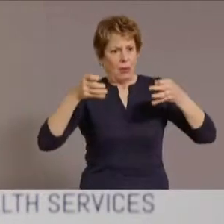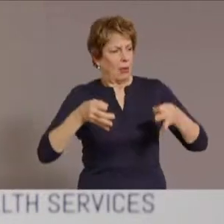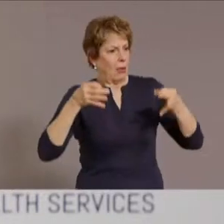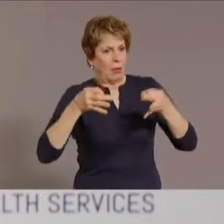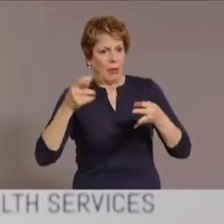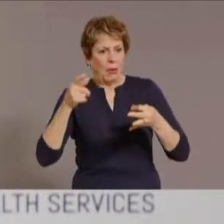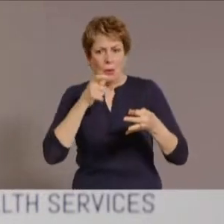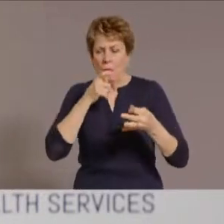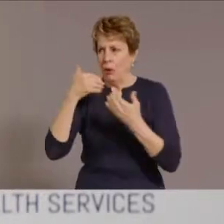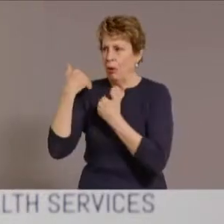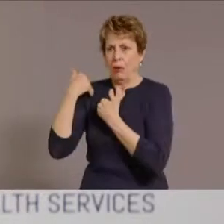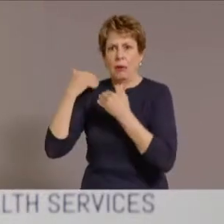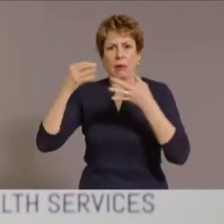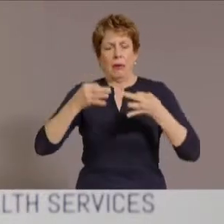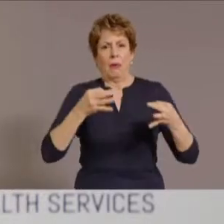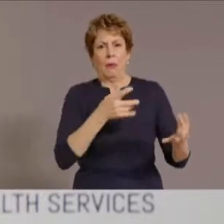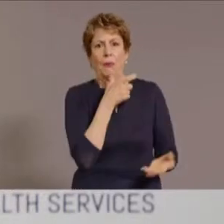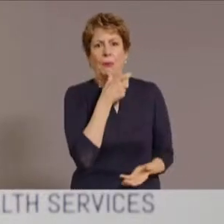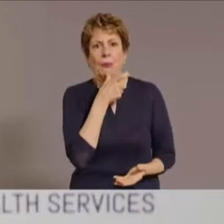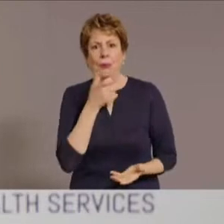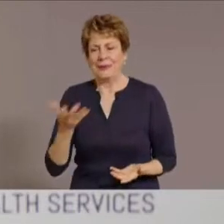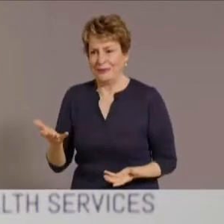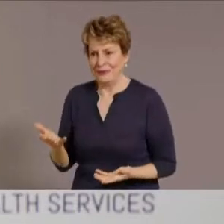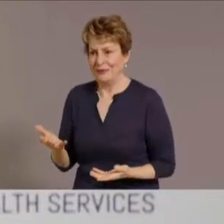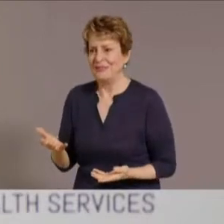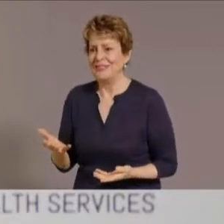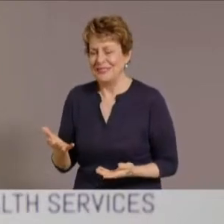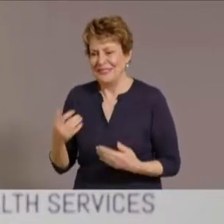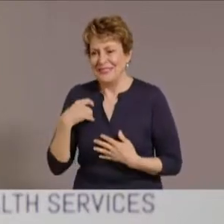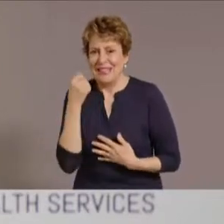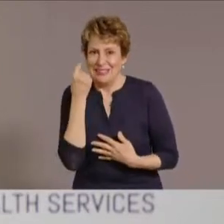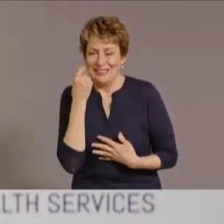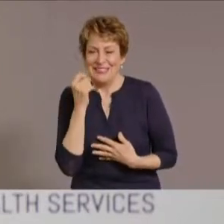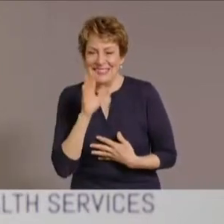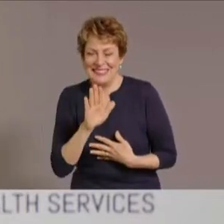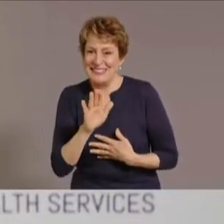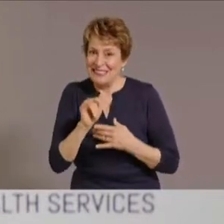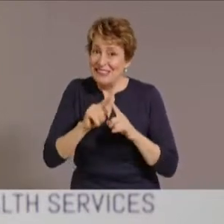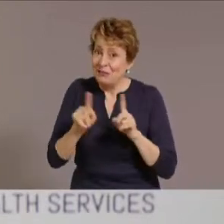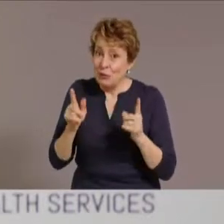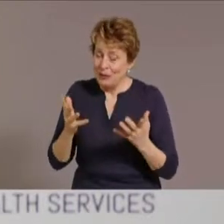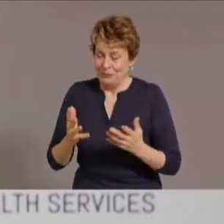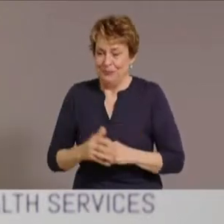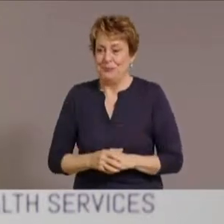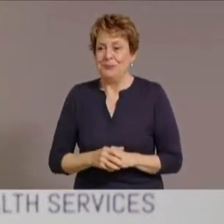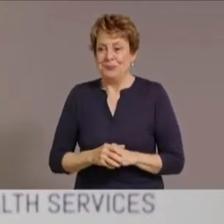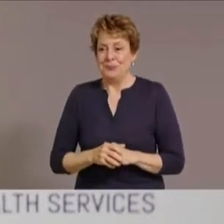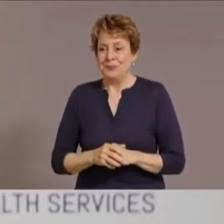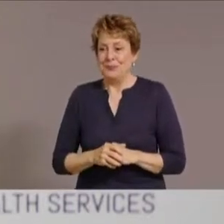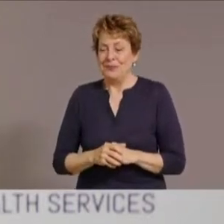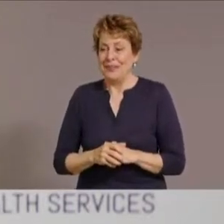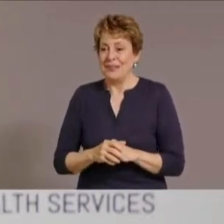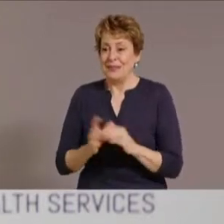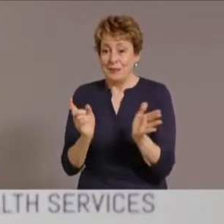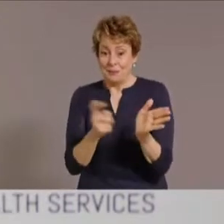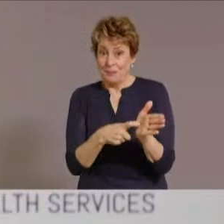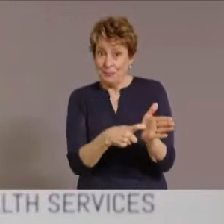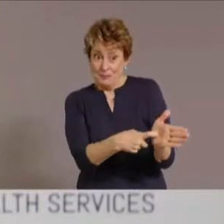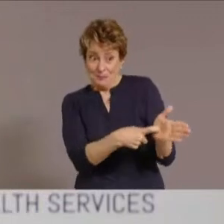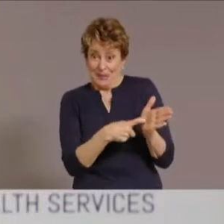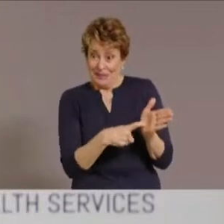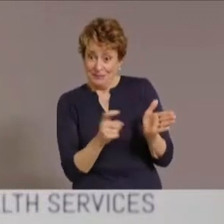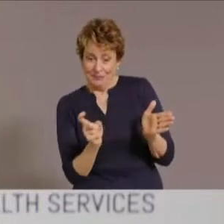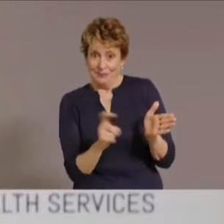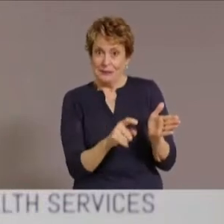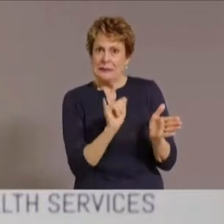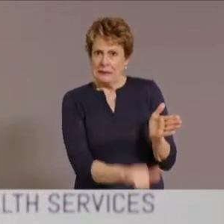this? No, so I think that there's a difference. So while the mandate requirement changed, the recommendation never